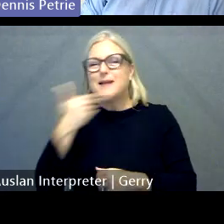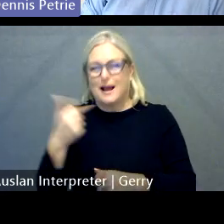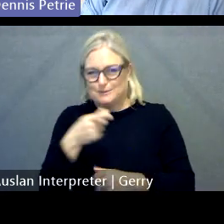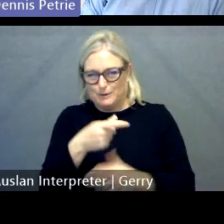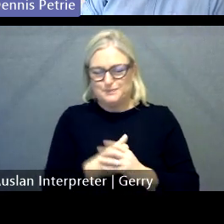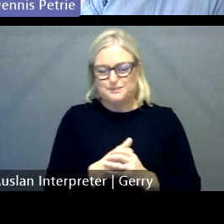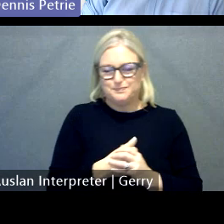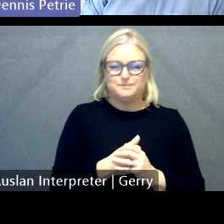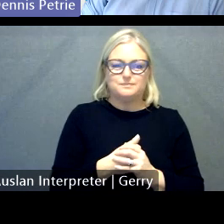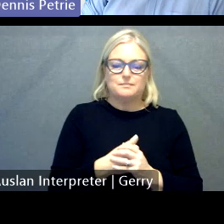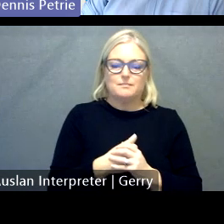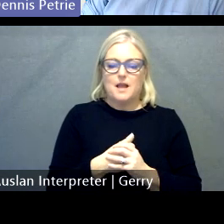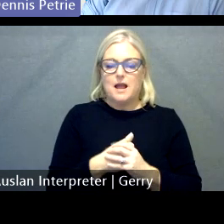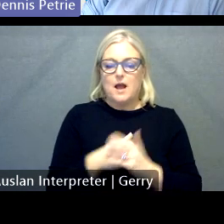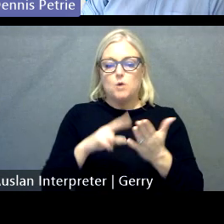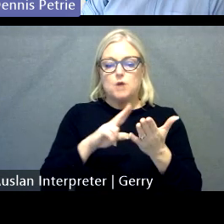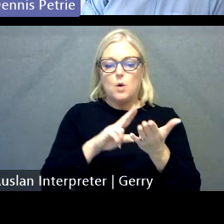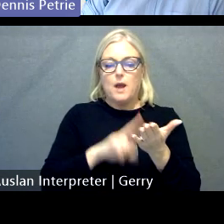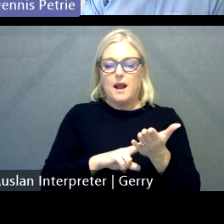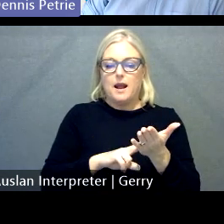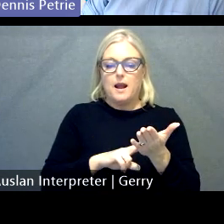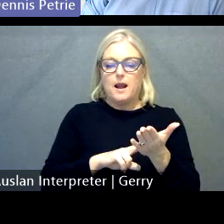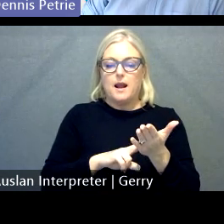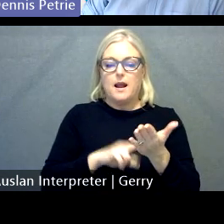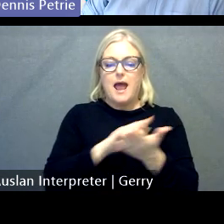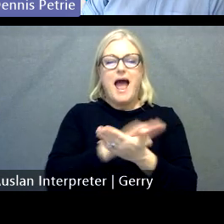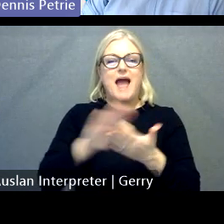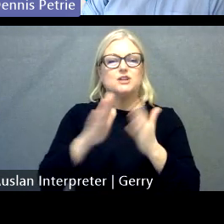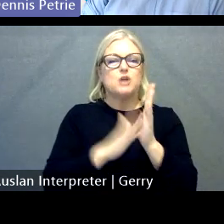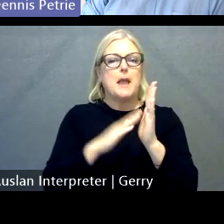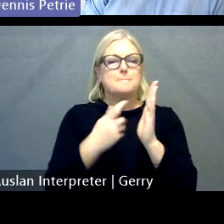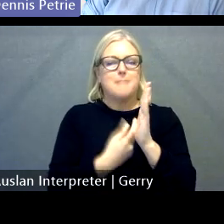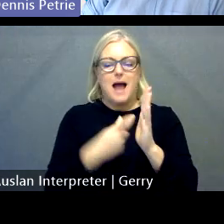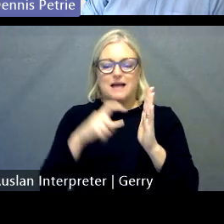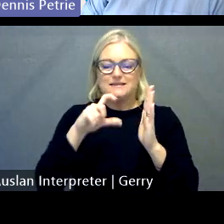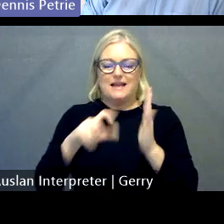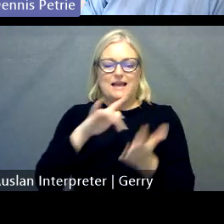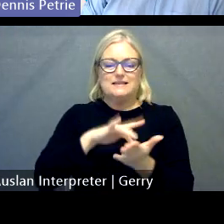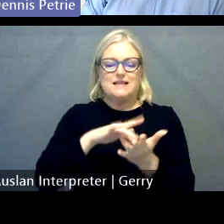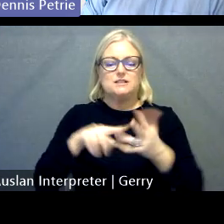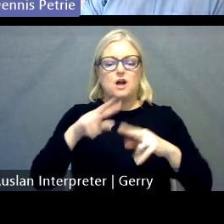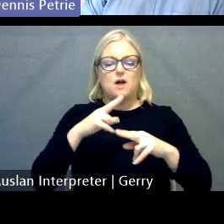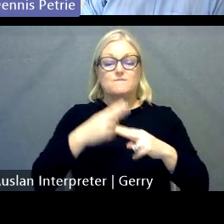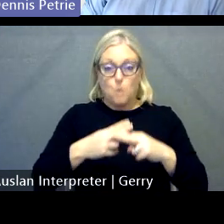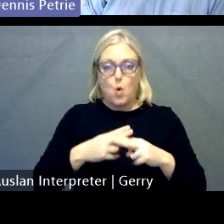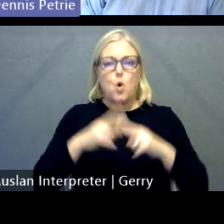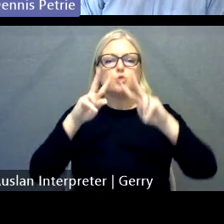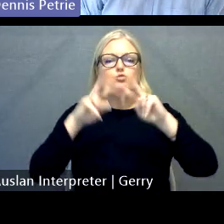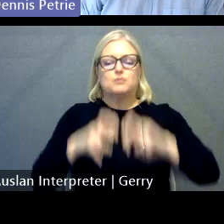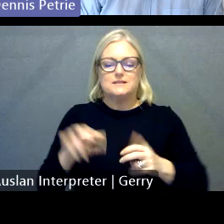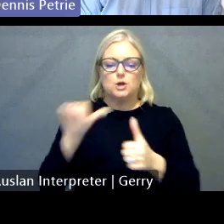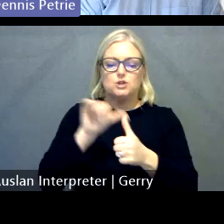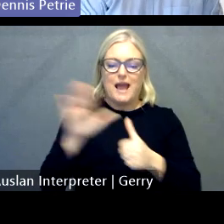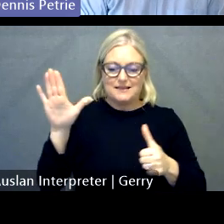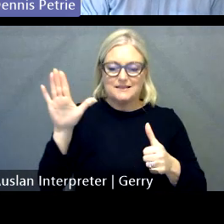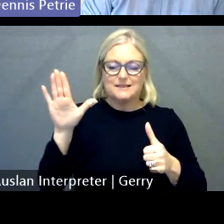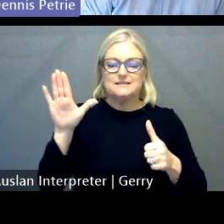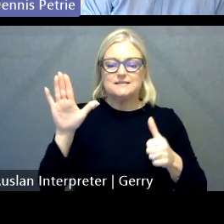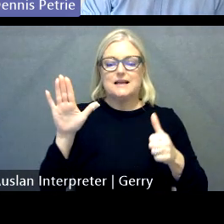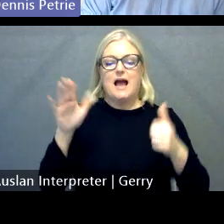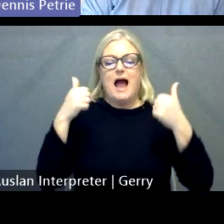the NHMRC Centre for Research Excellence in Achieving Health Equity for All People with Disability project manager. Her current research interests focus